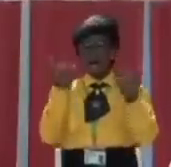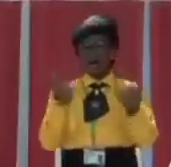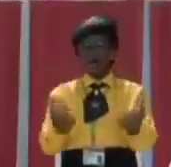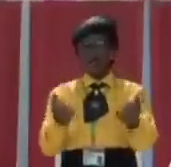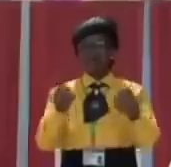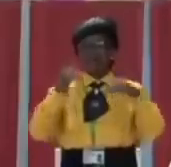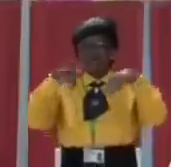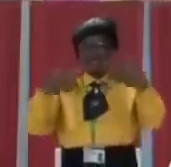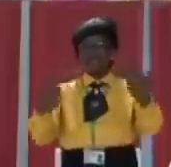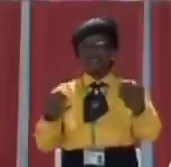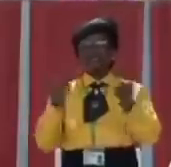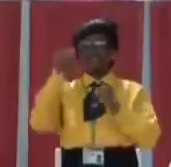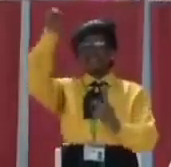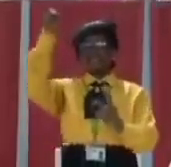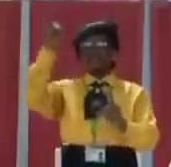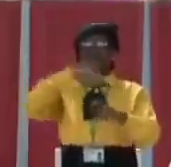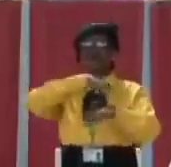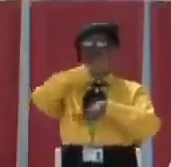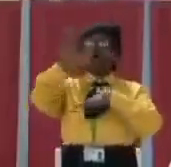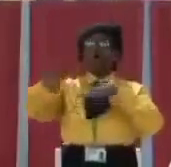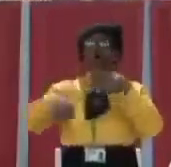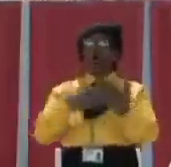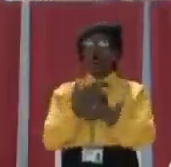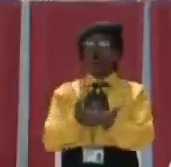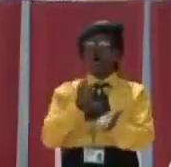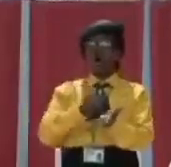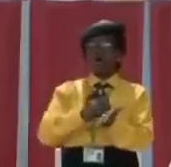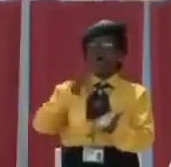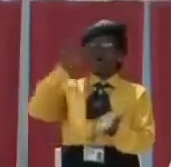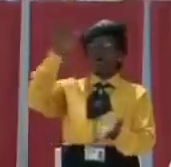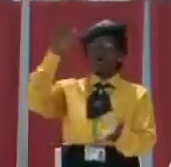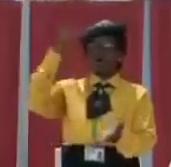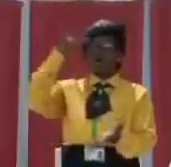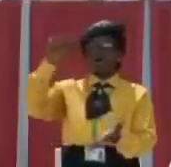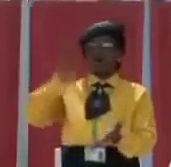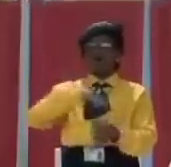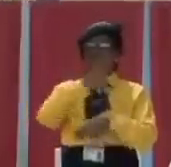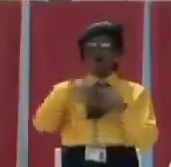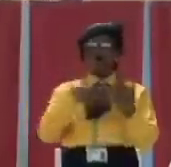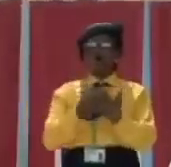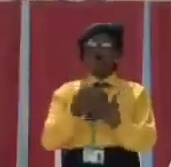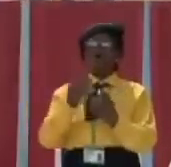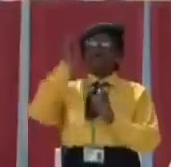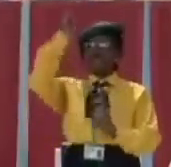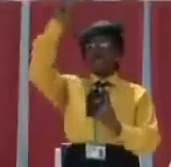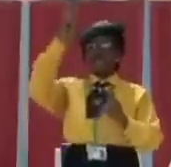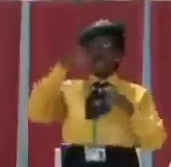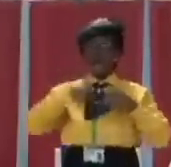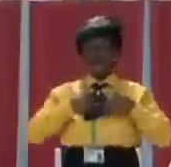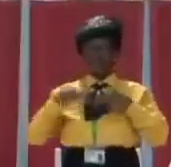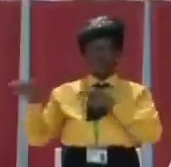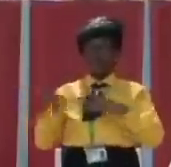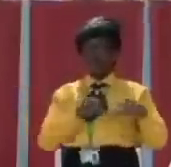Give him all glory, all honor for all he did for you last year.